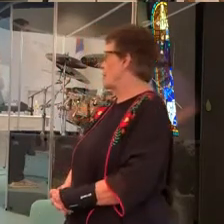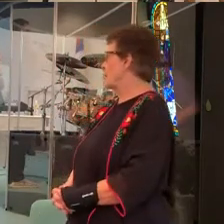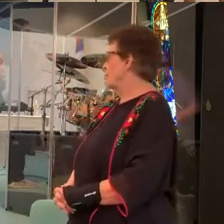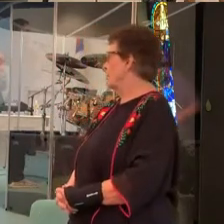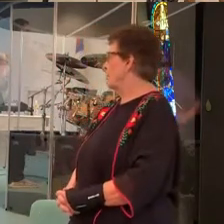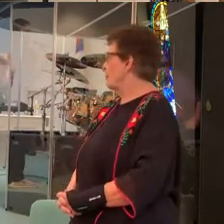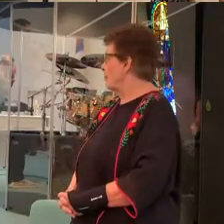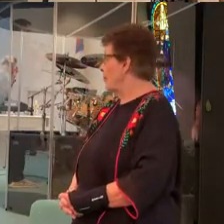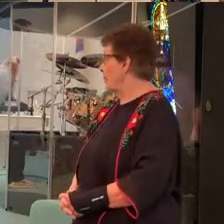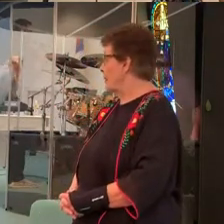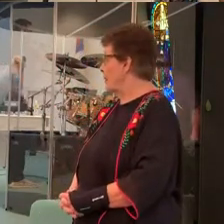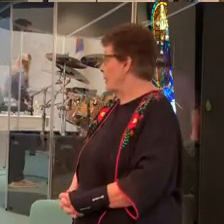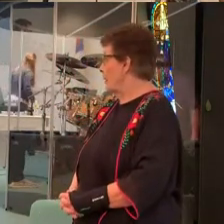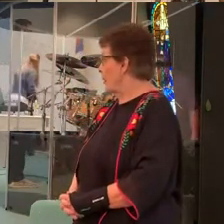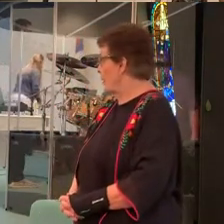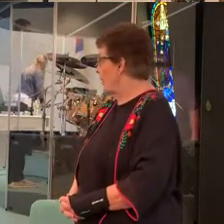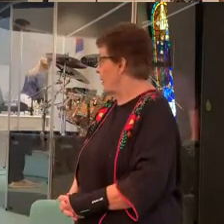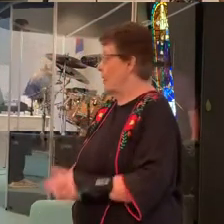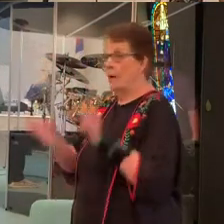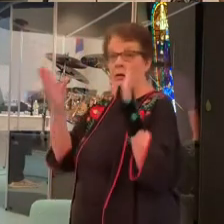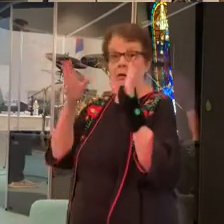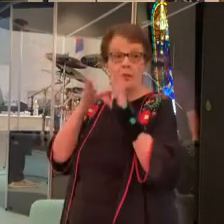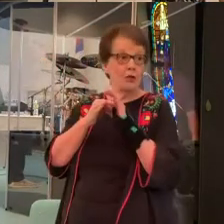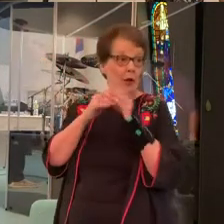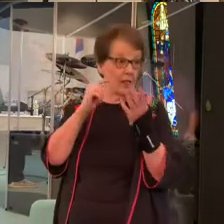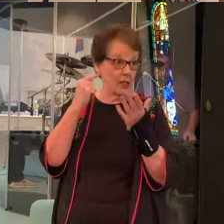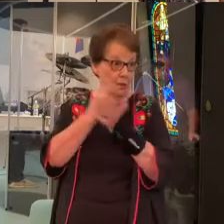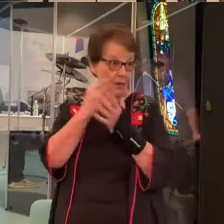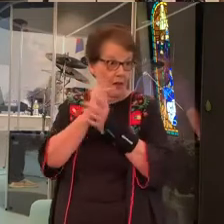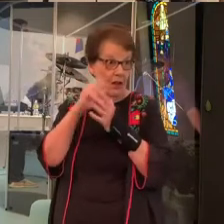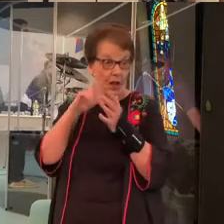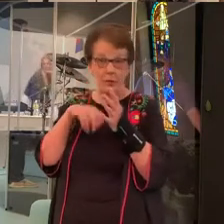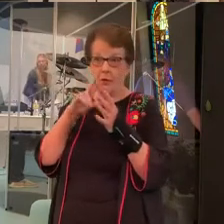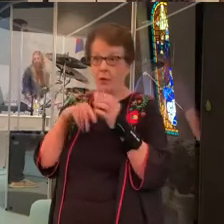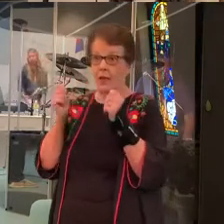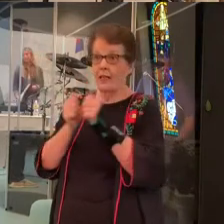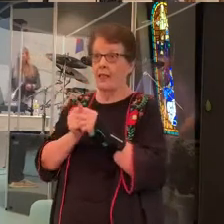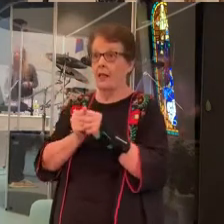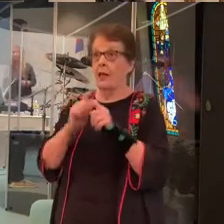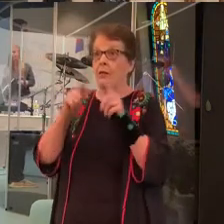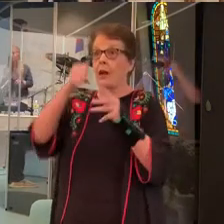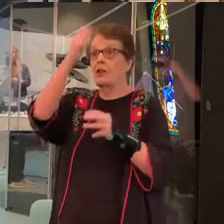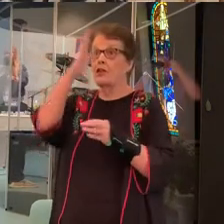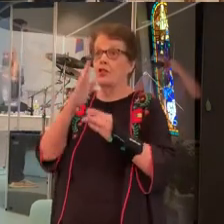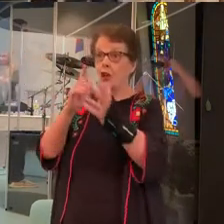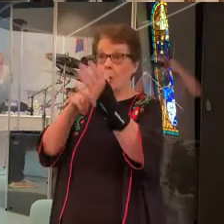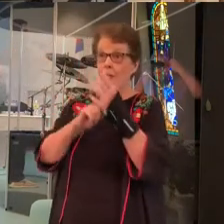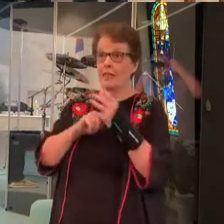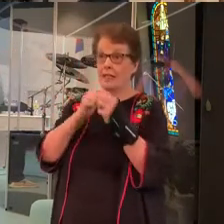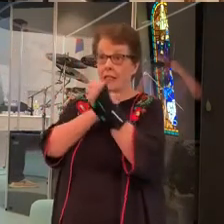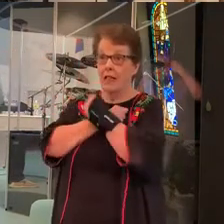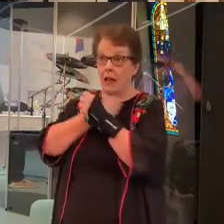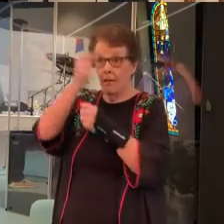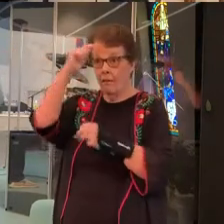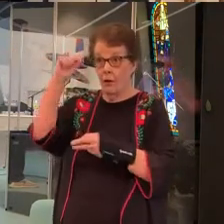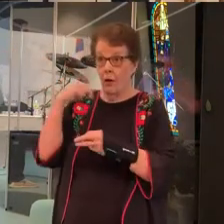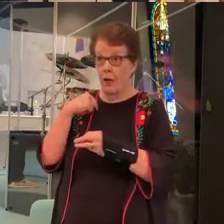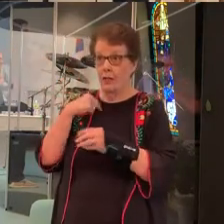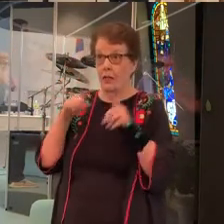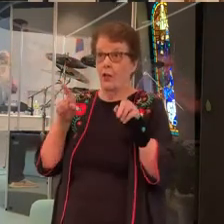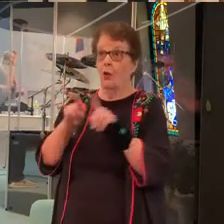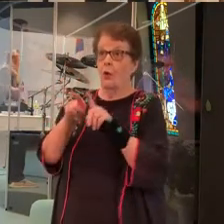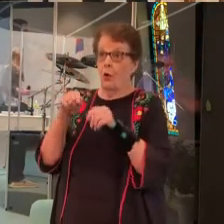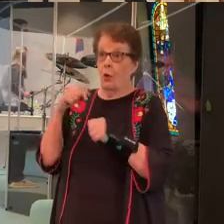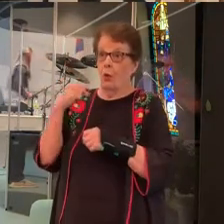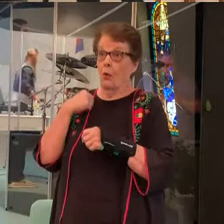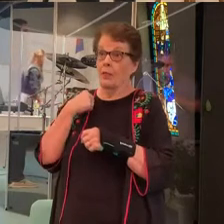thank you, God, for that gift. If you'll join us as we do our gospel reading together. But God shows his love for us in